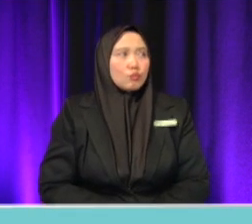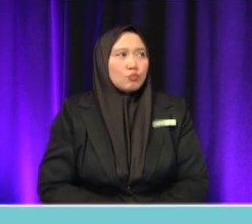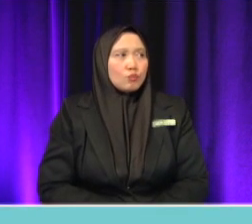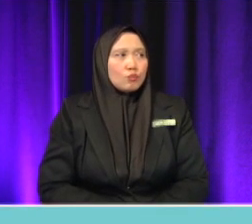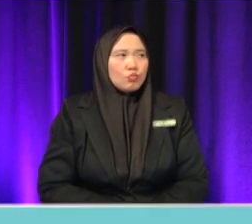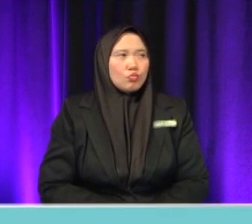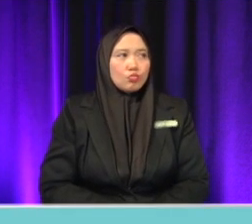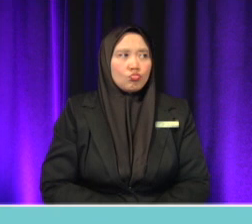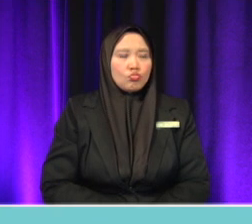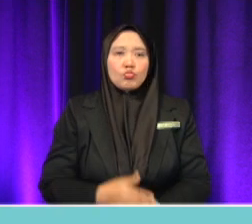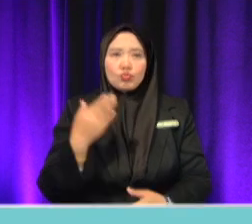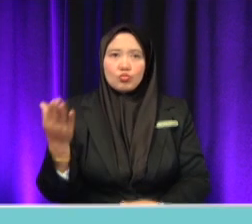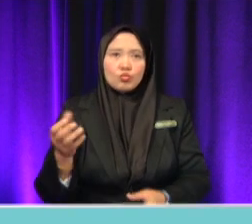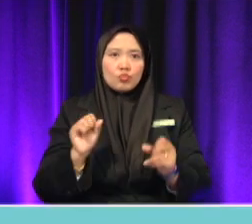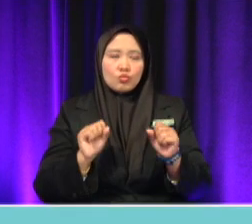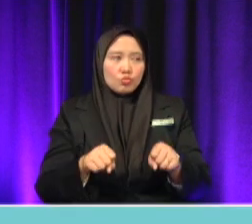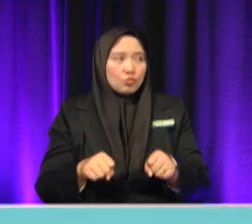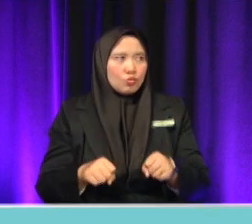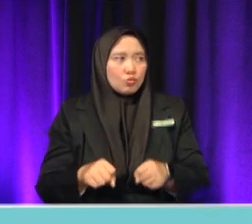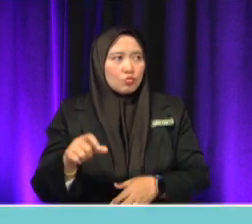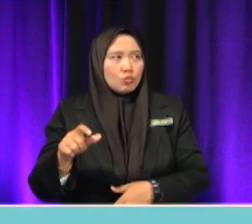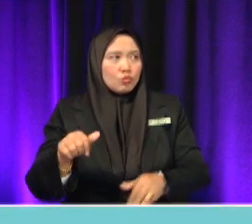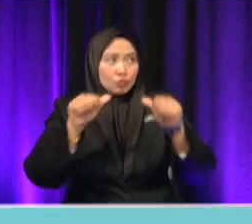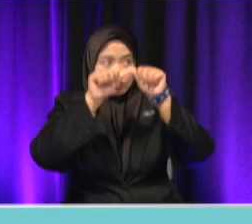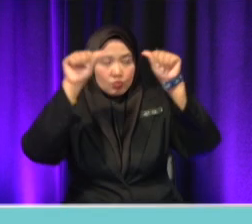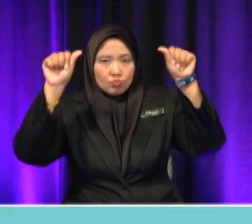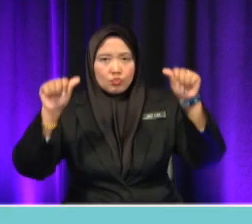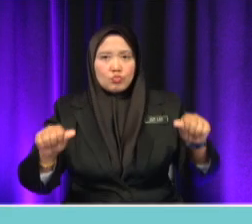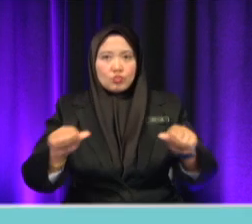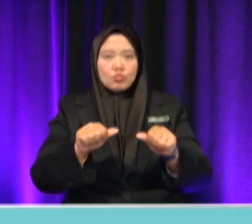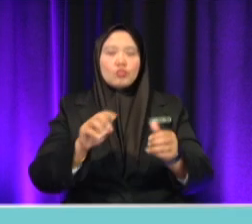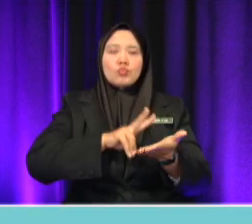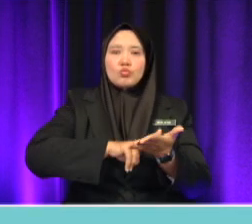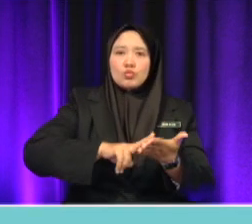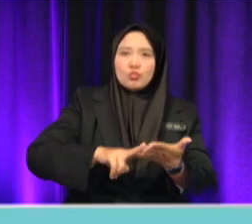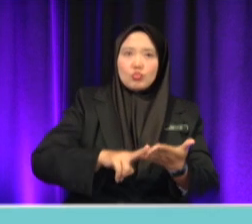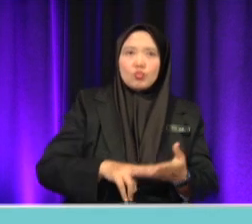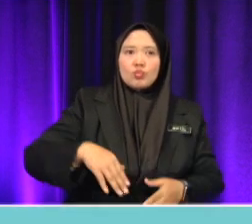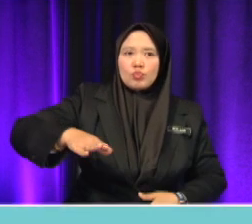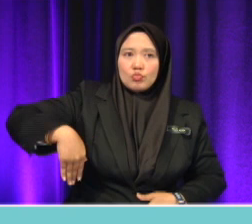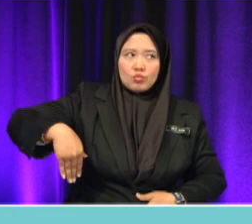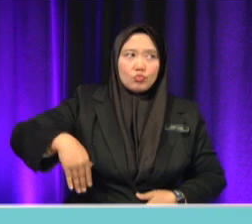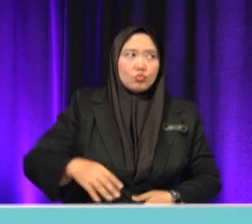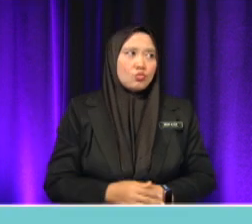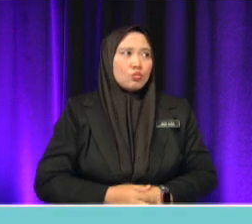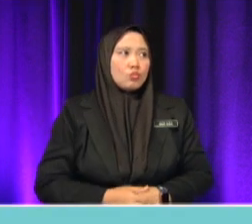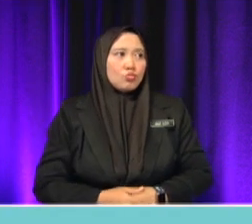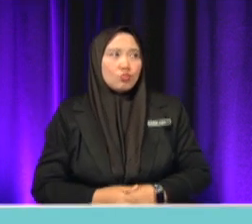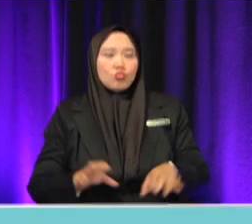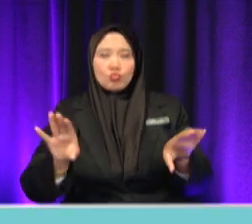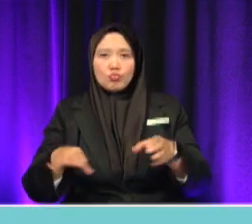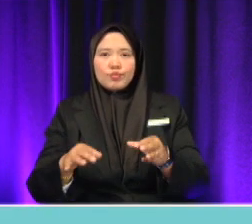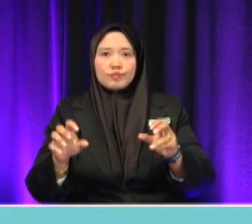read and be familiar with the article first before you do the exercises. Okay, to